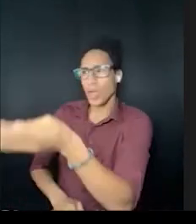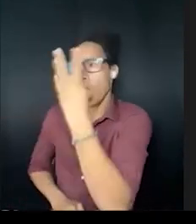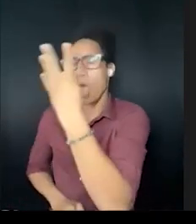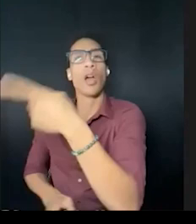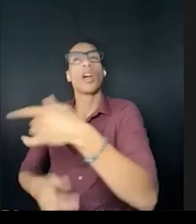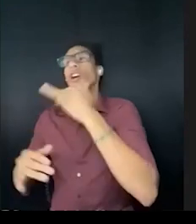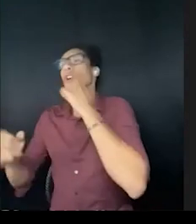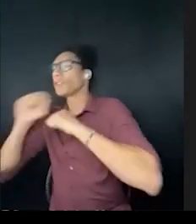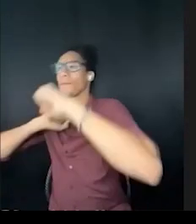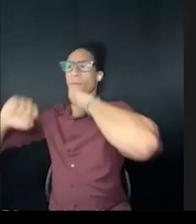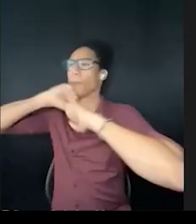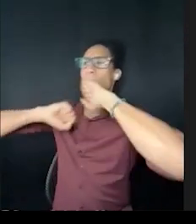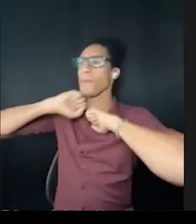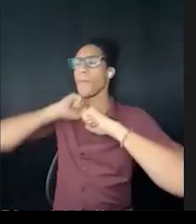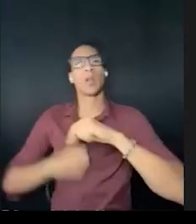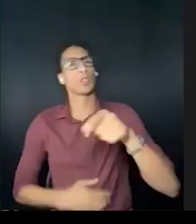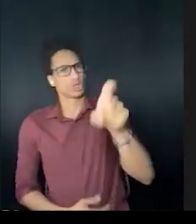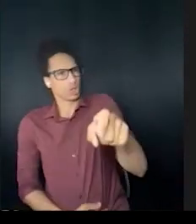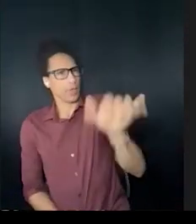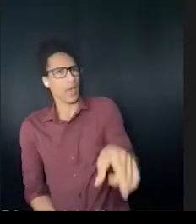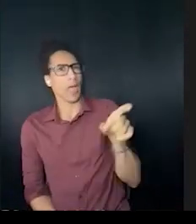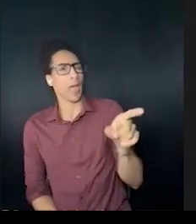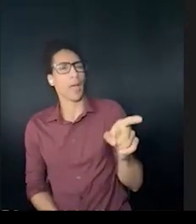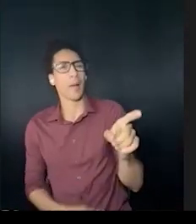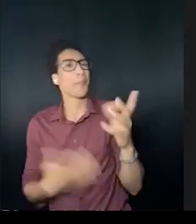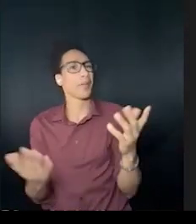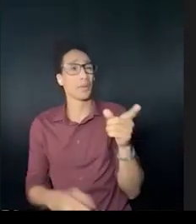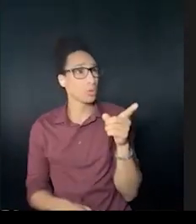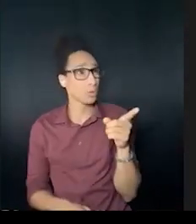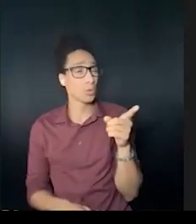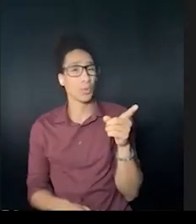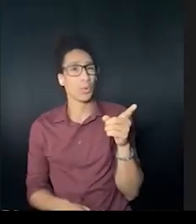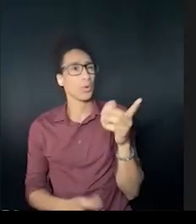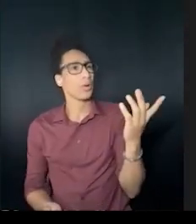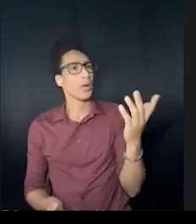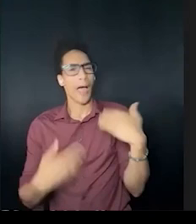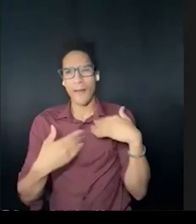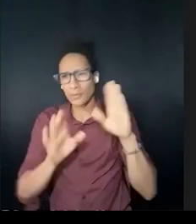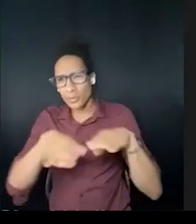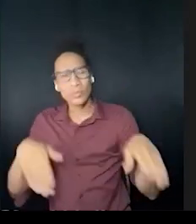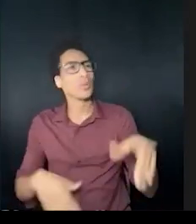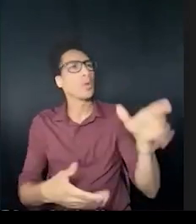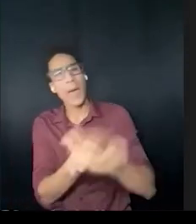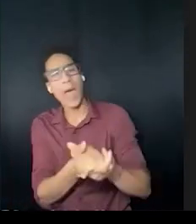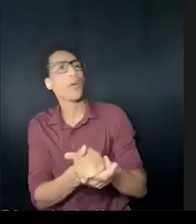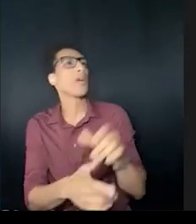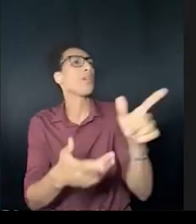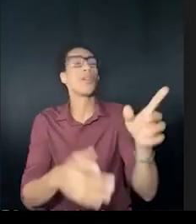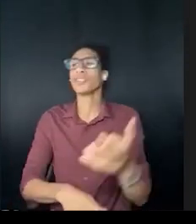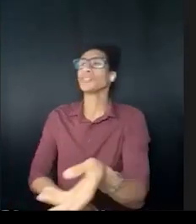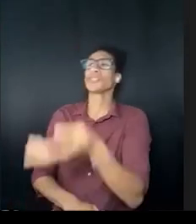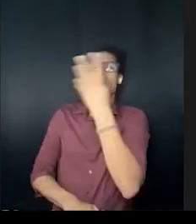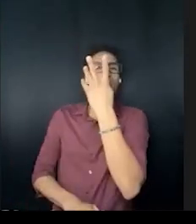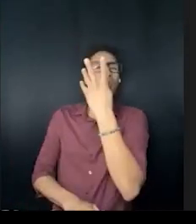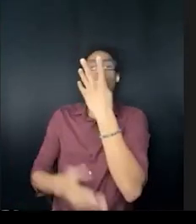still have a family who has not been made whole, mm-hmm. in a sense. Their lives are still hanging in the balance.